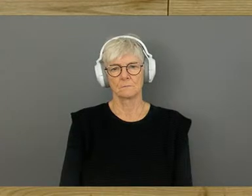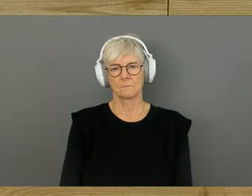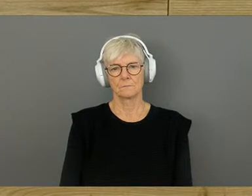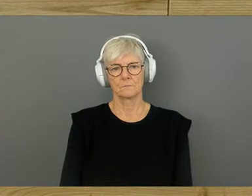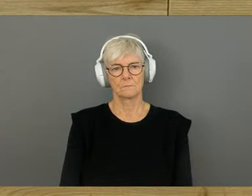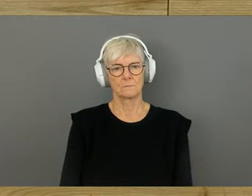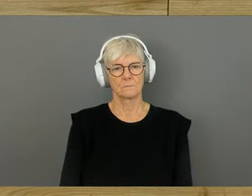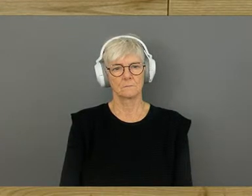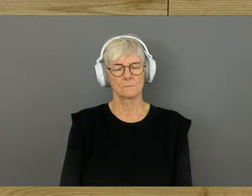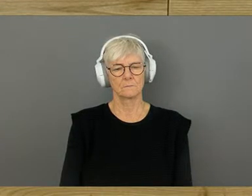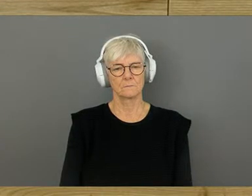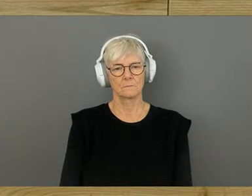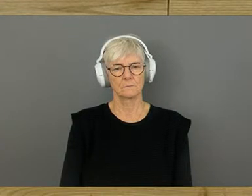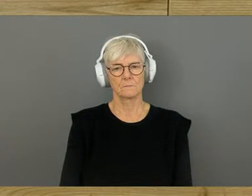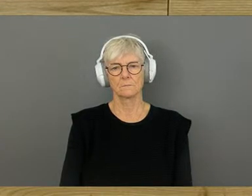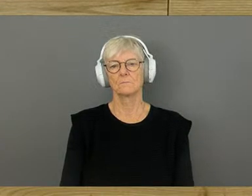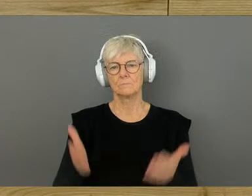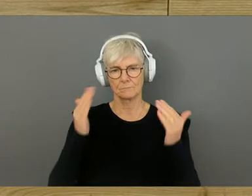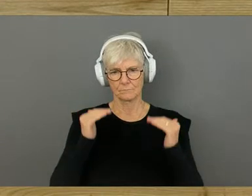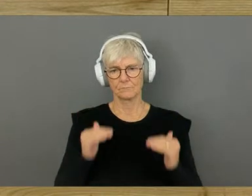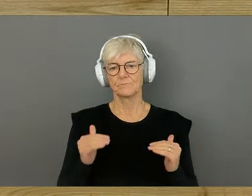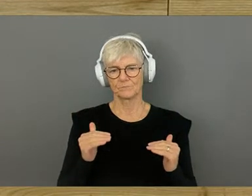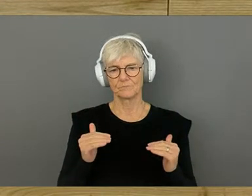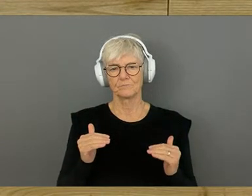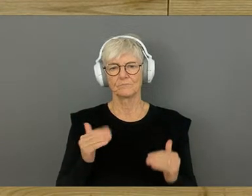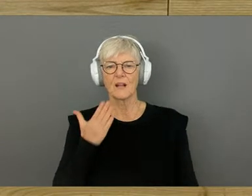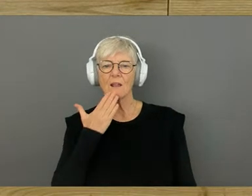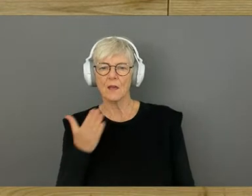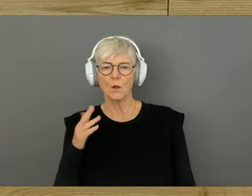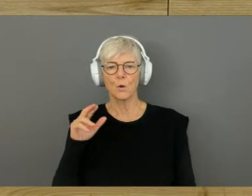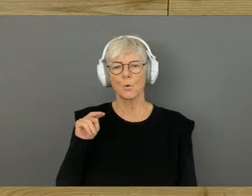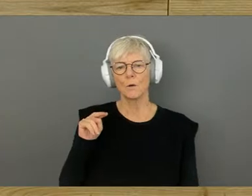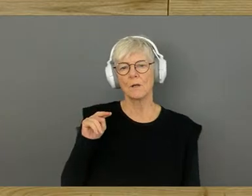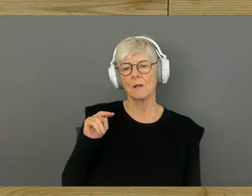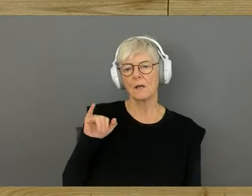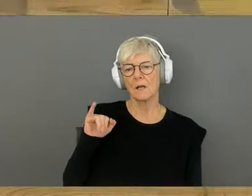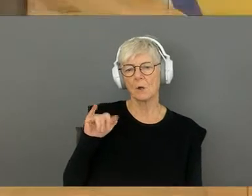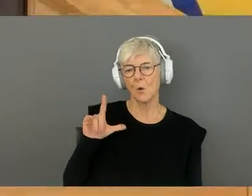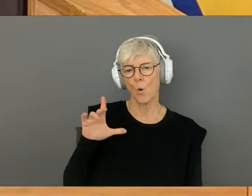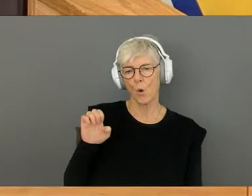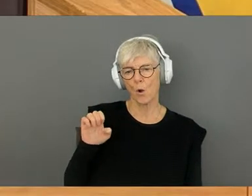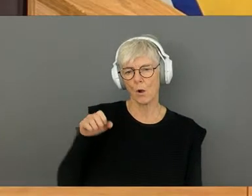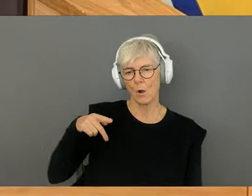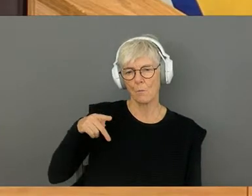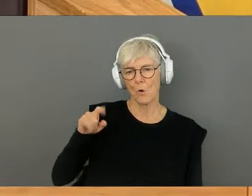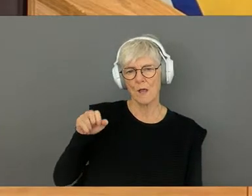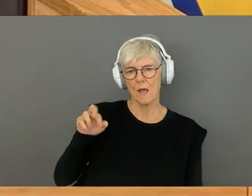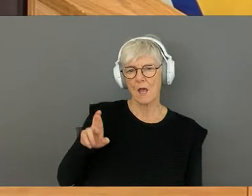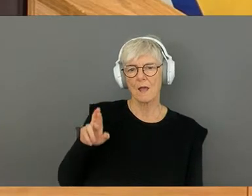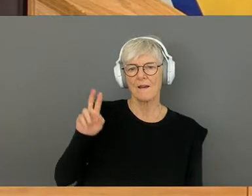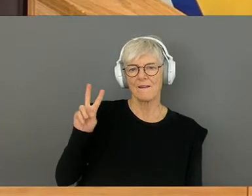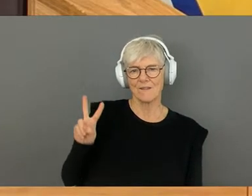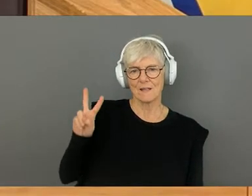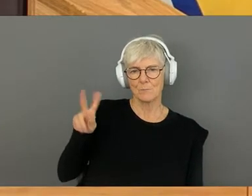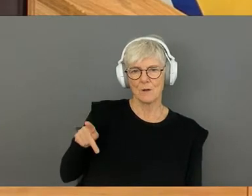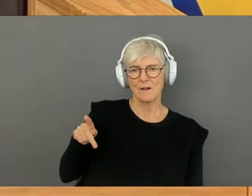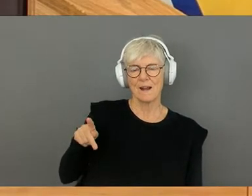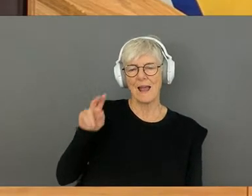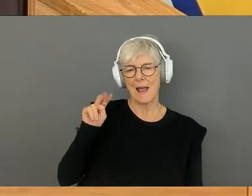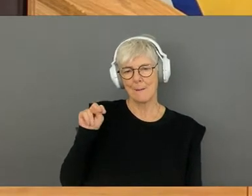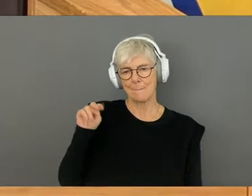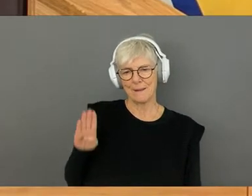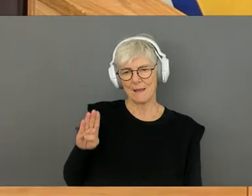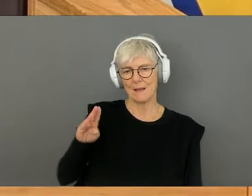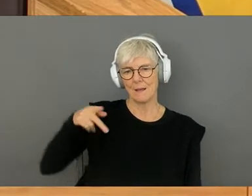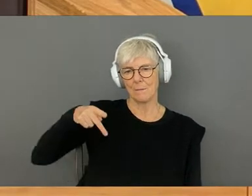I'd like to begin by thanking Nicole Poirier for being here again today, Vice President of Operations for NB Power. And again, we have Kyle Levitt